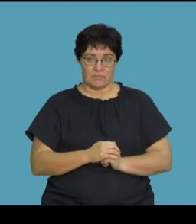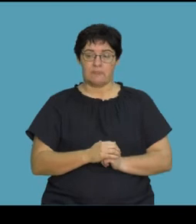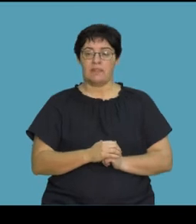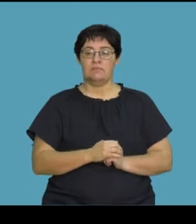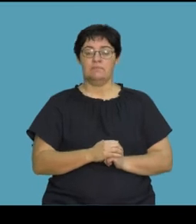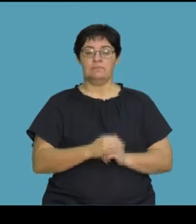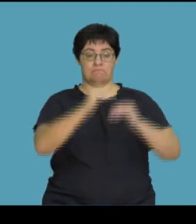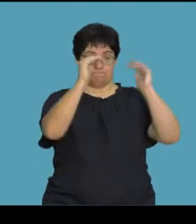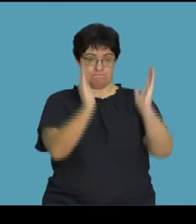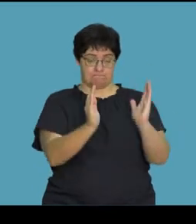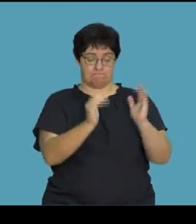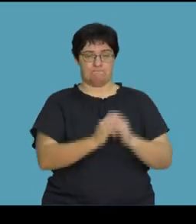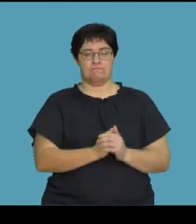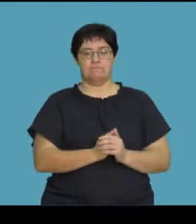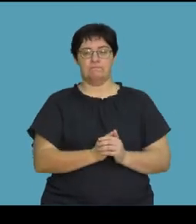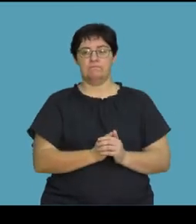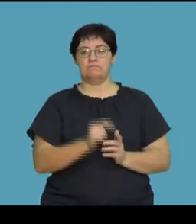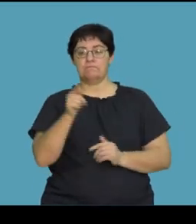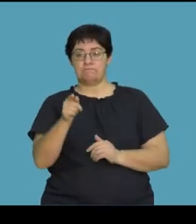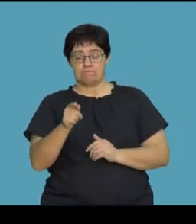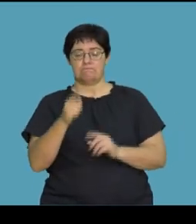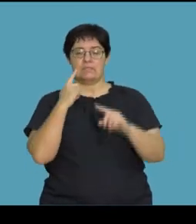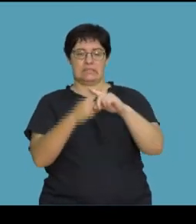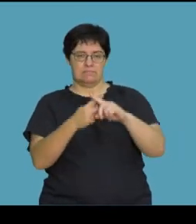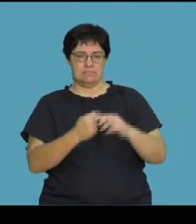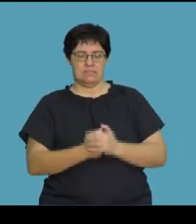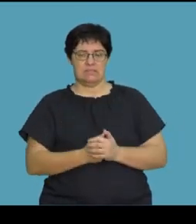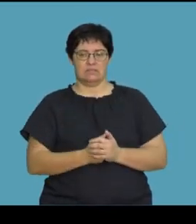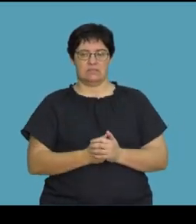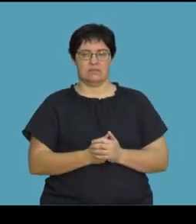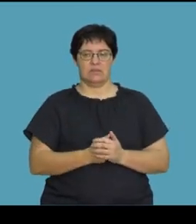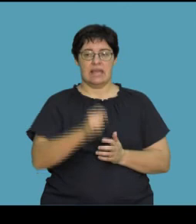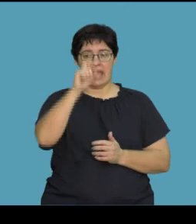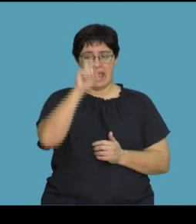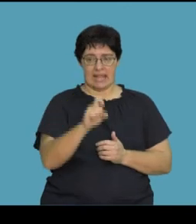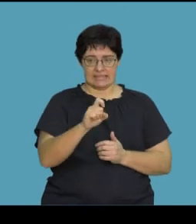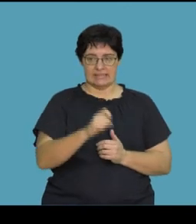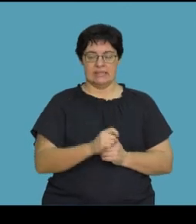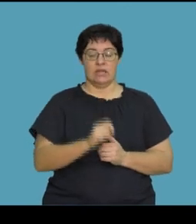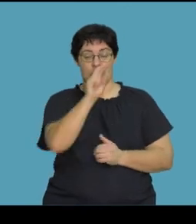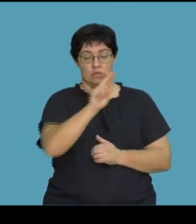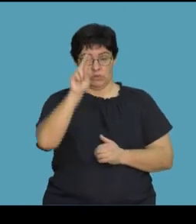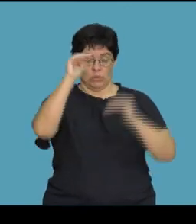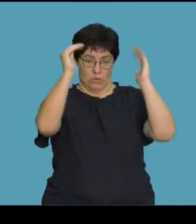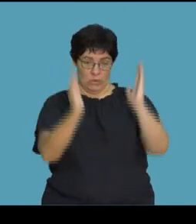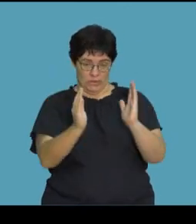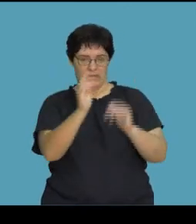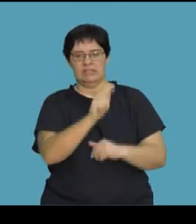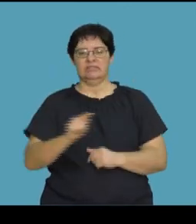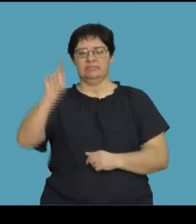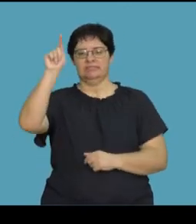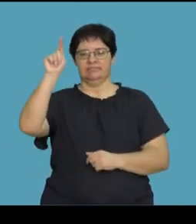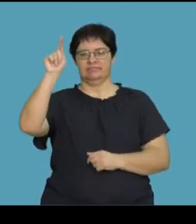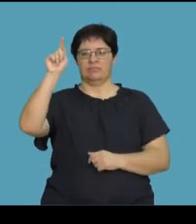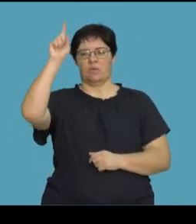then multiply by this one here will be x to the exponent of 2 multiplied